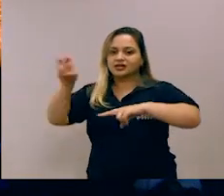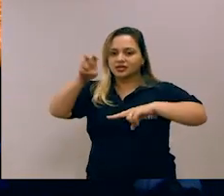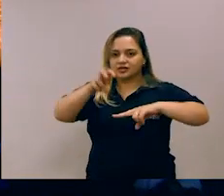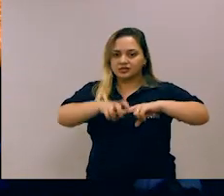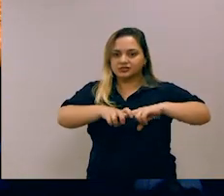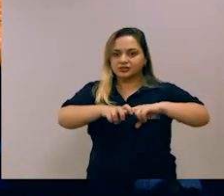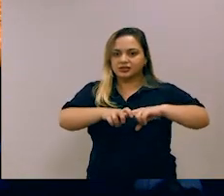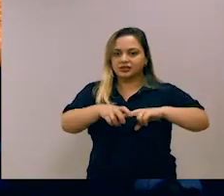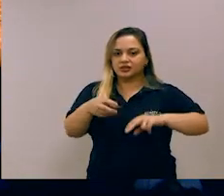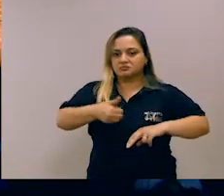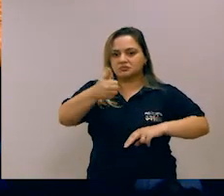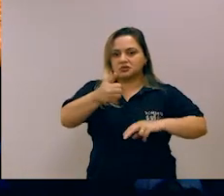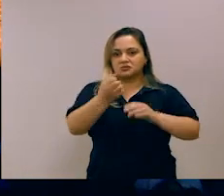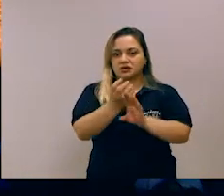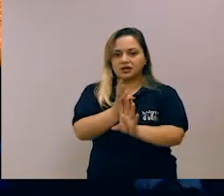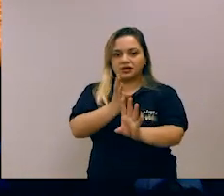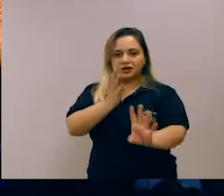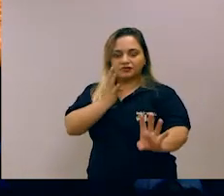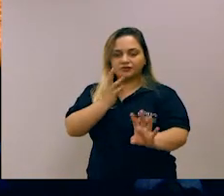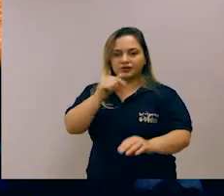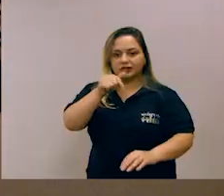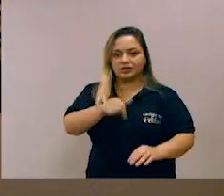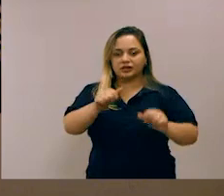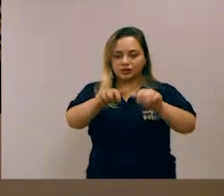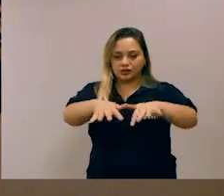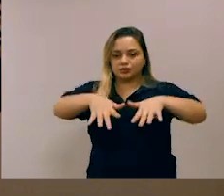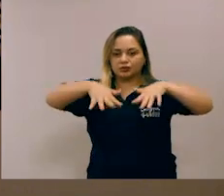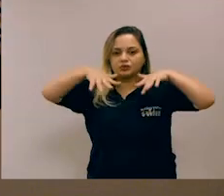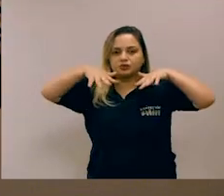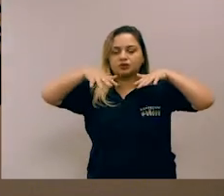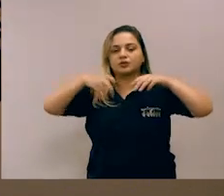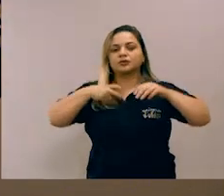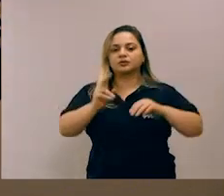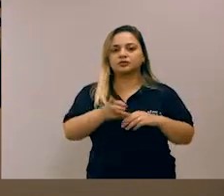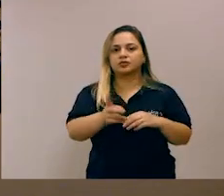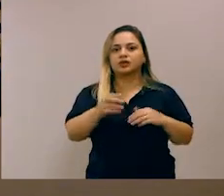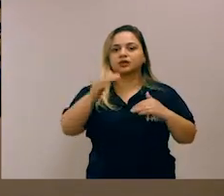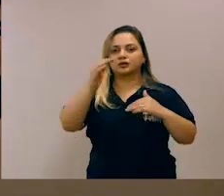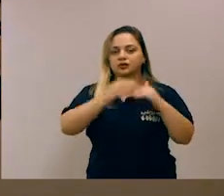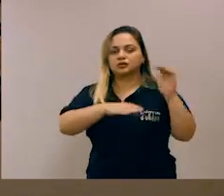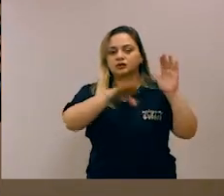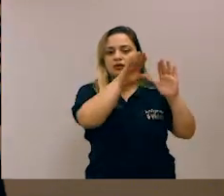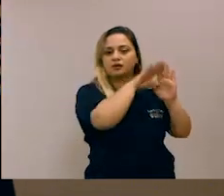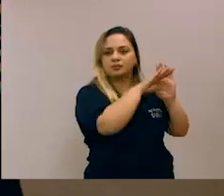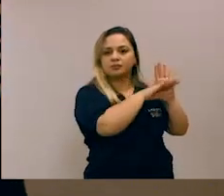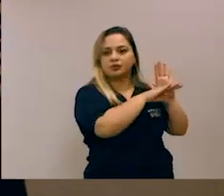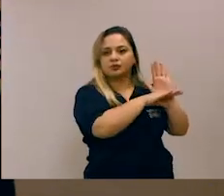their seats on the first row of this auditorium so we can continue our program.